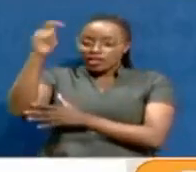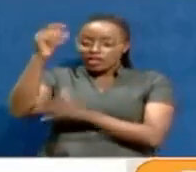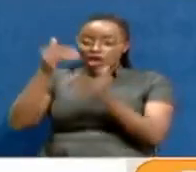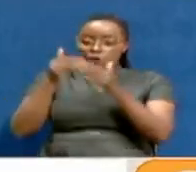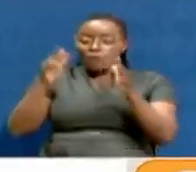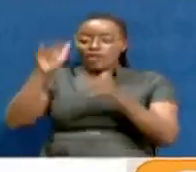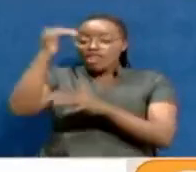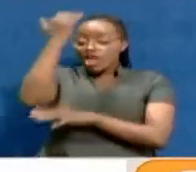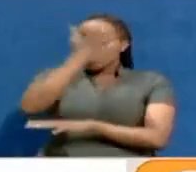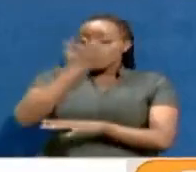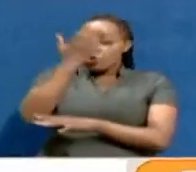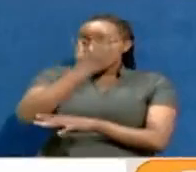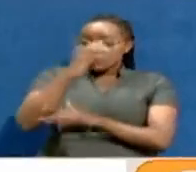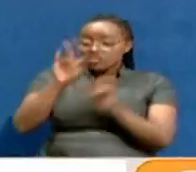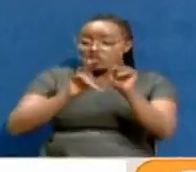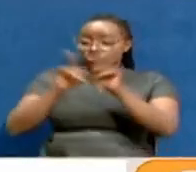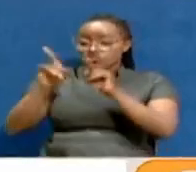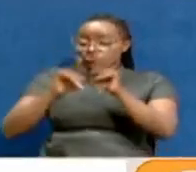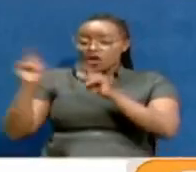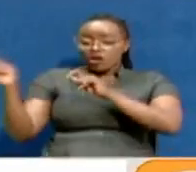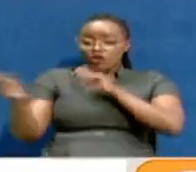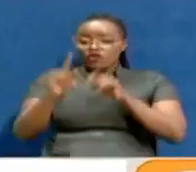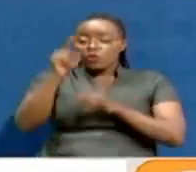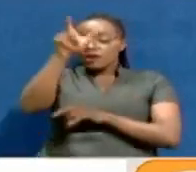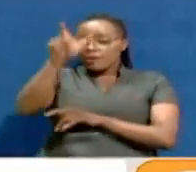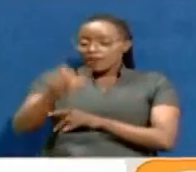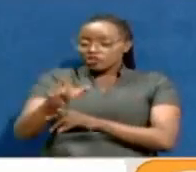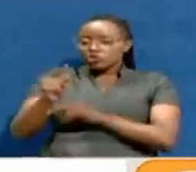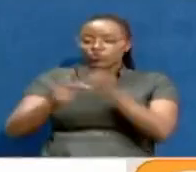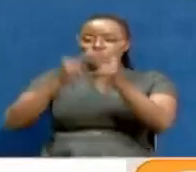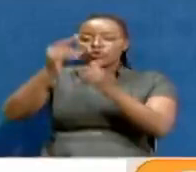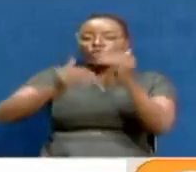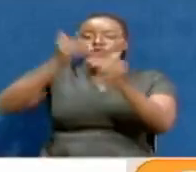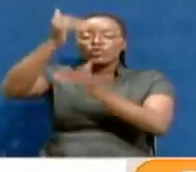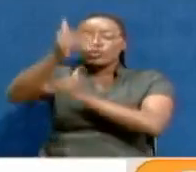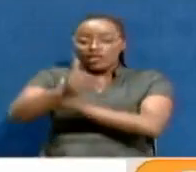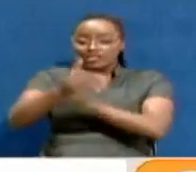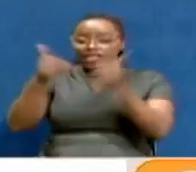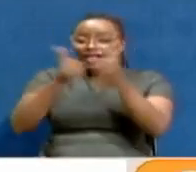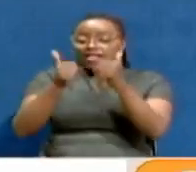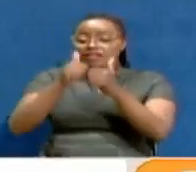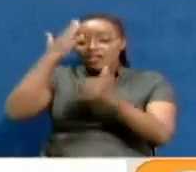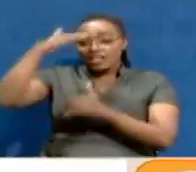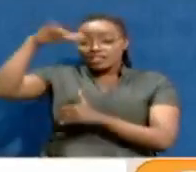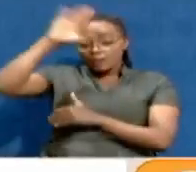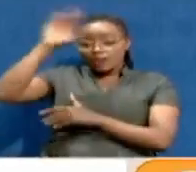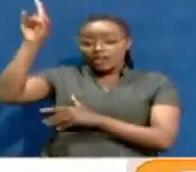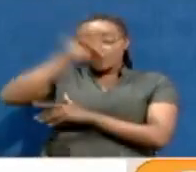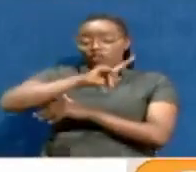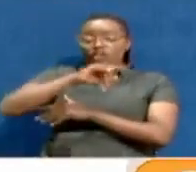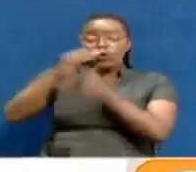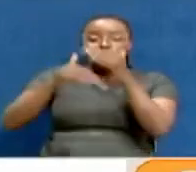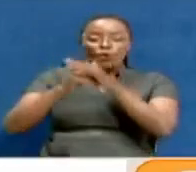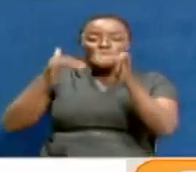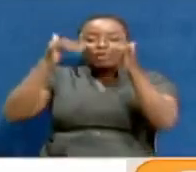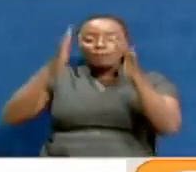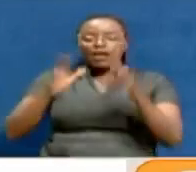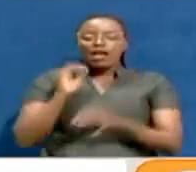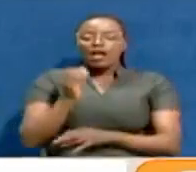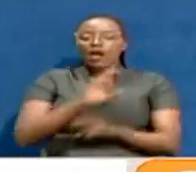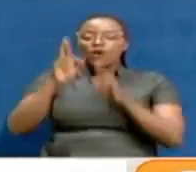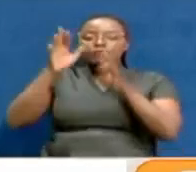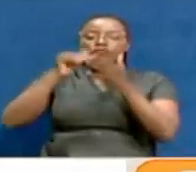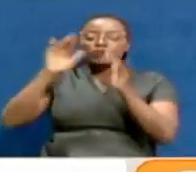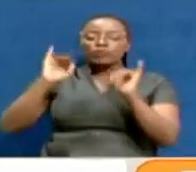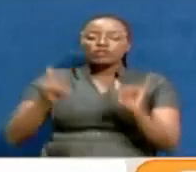European Tour golf tournament. Only one will proceed in the tournament, in a disappointing day for the home players. Mike